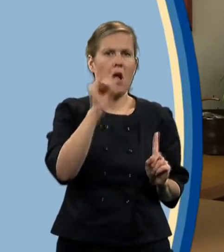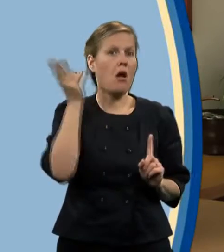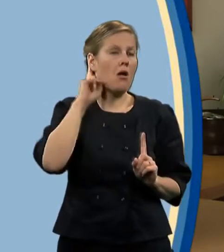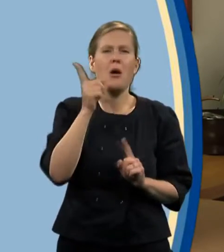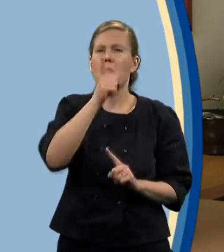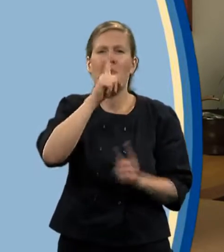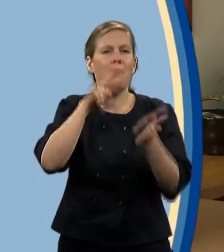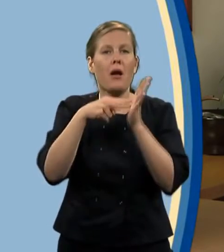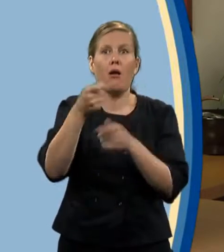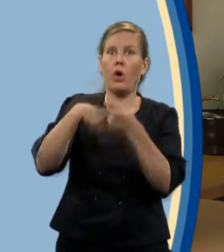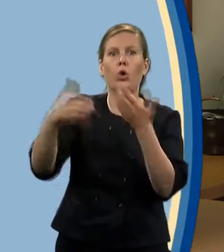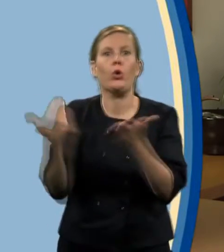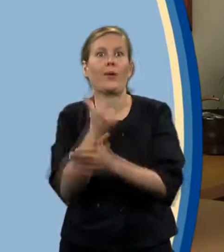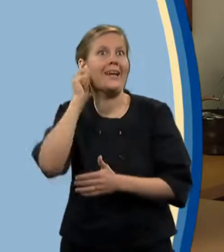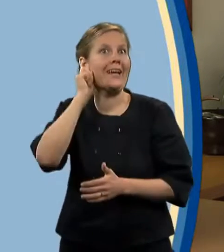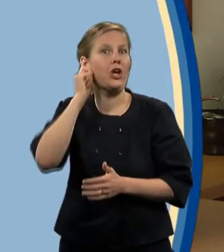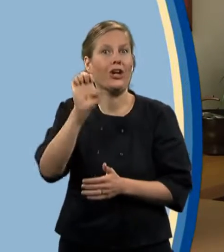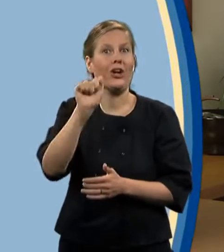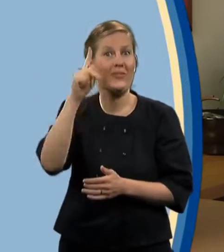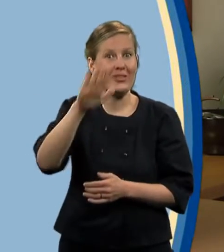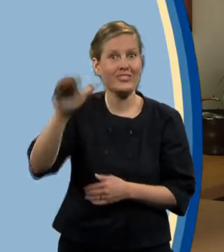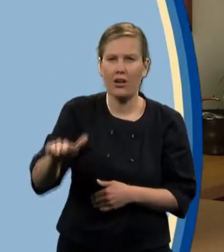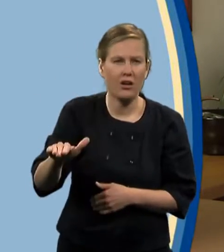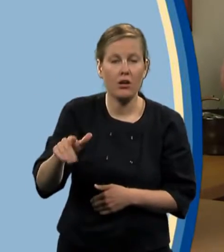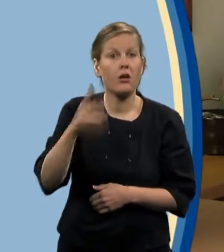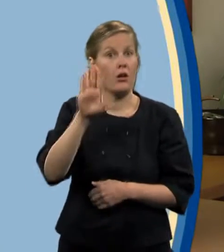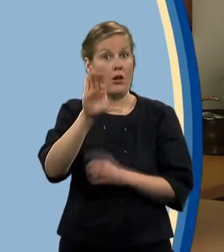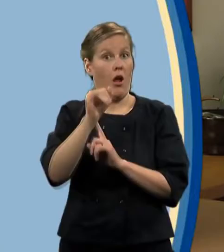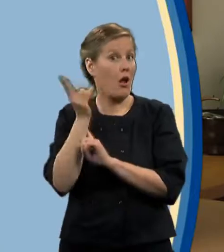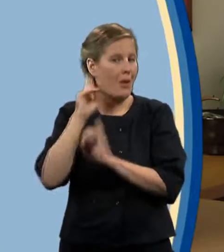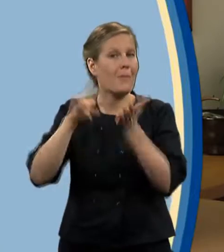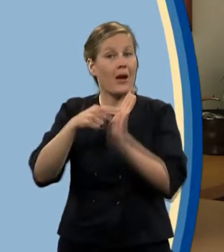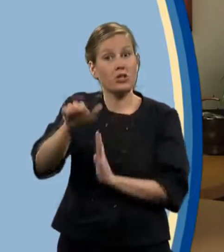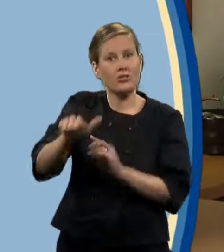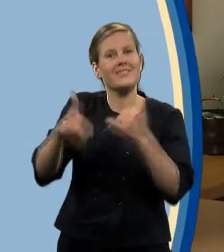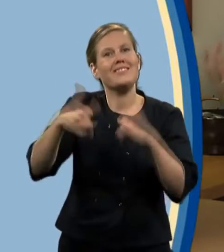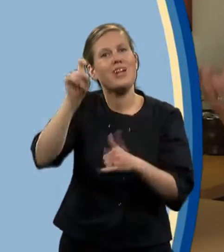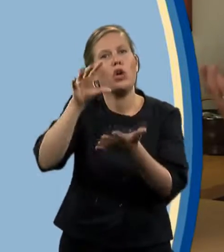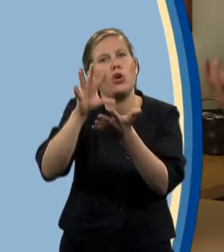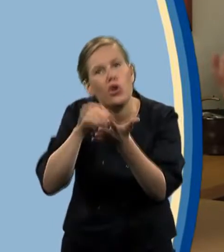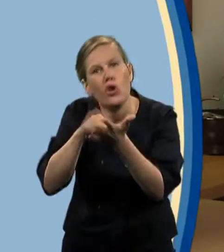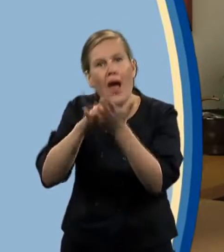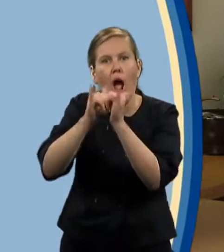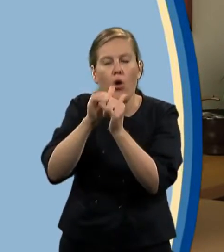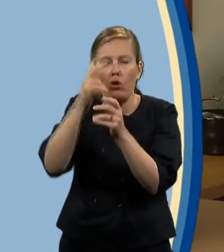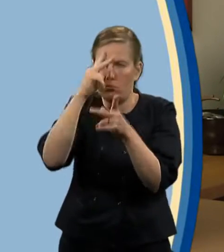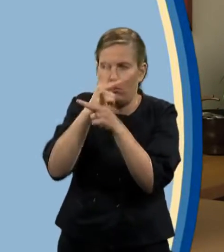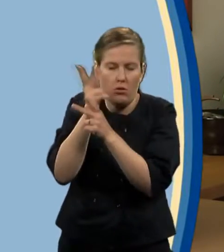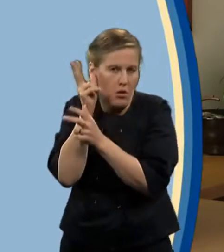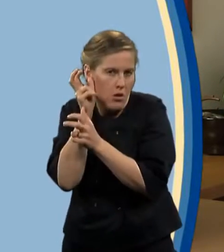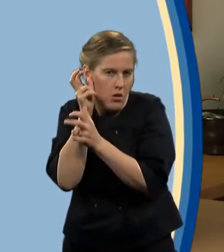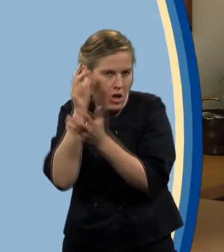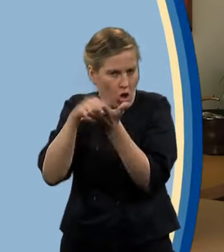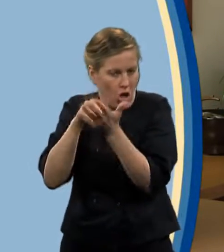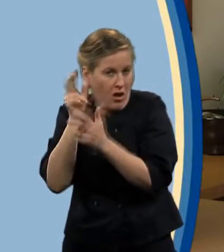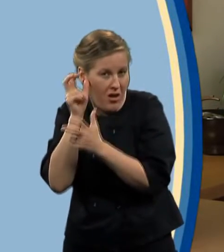The child has to learn how to use the stimulation